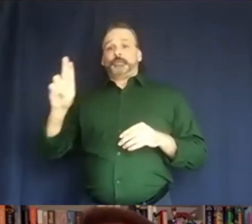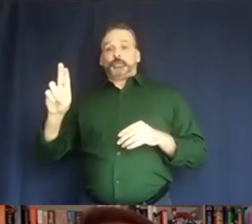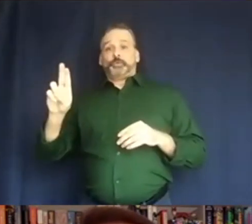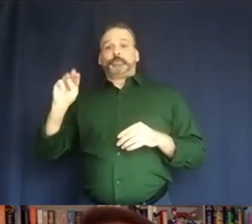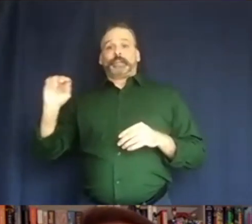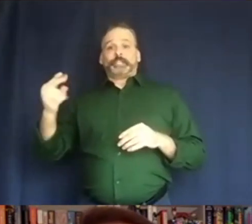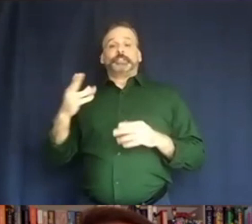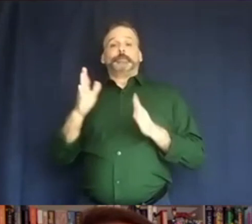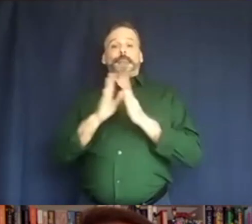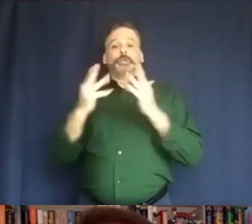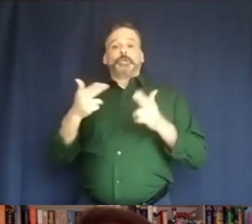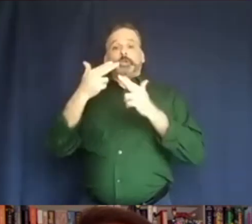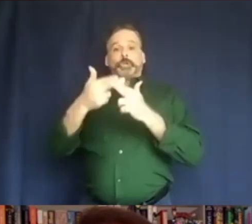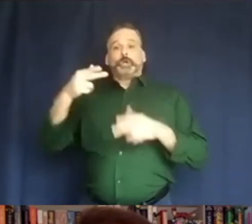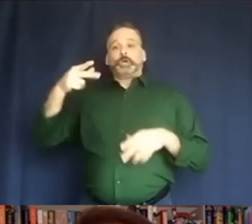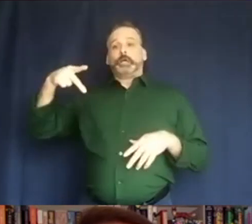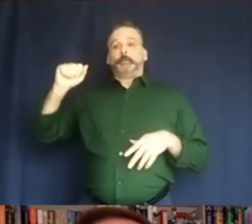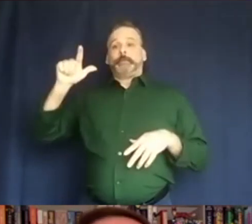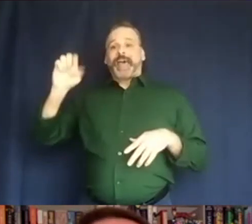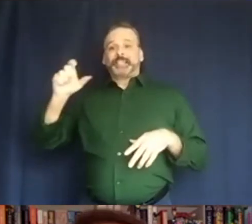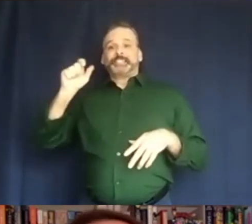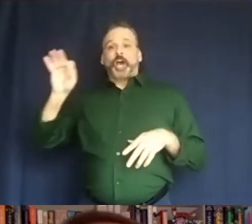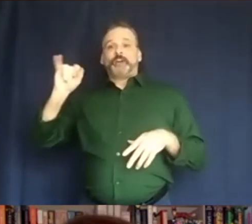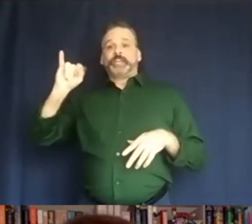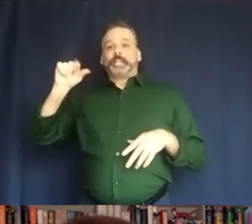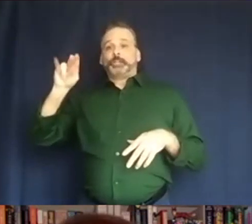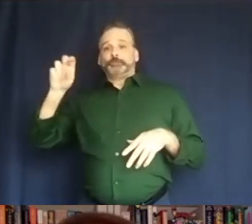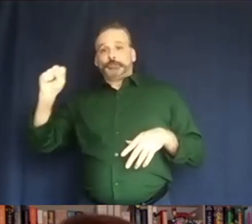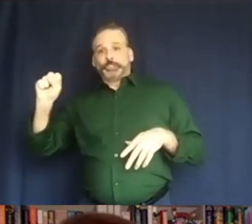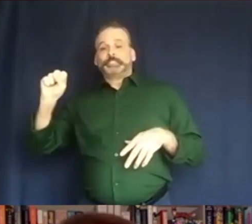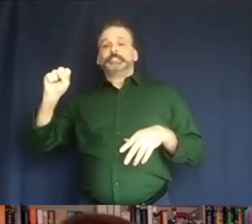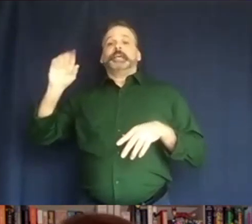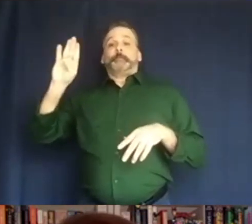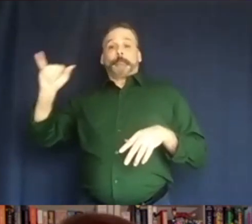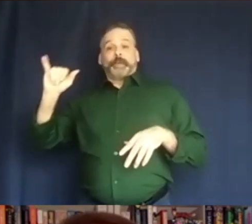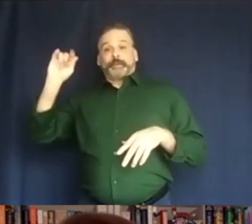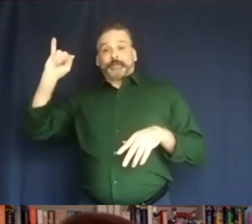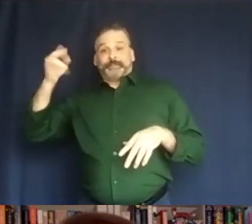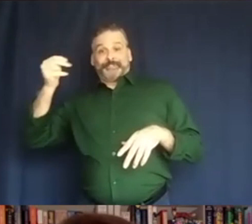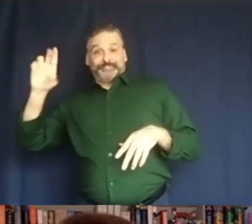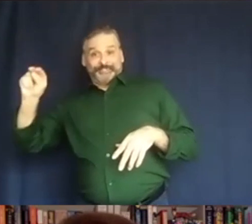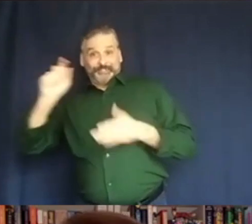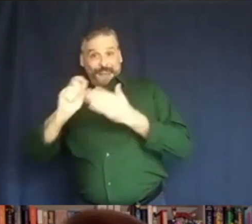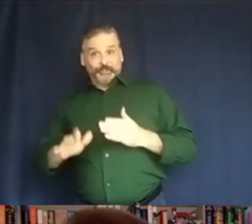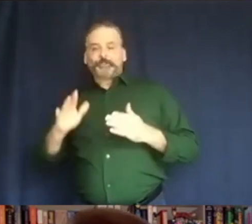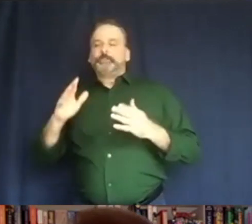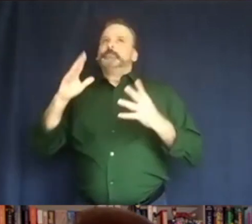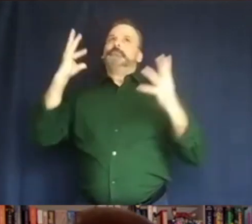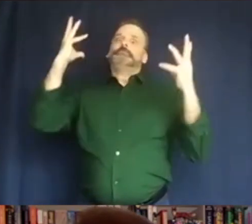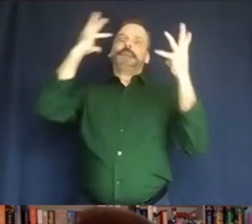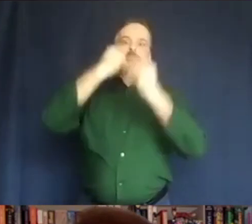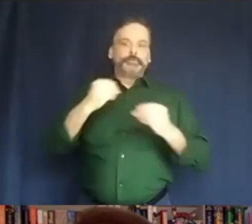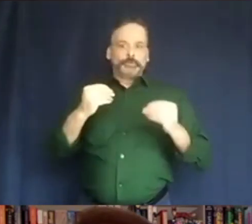a book called Palace of Illusions by Chitra Banerjee Devakarani. It is a beautiful book. It is